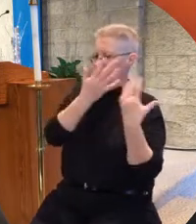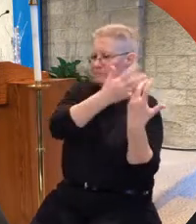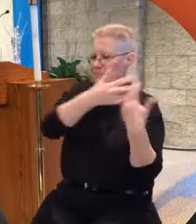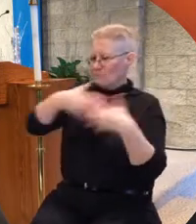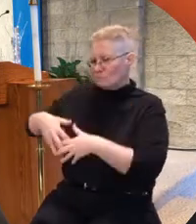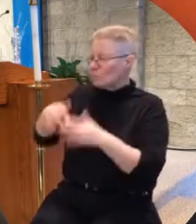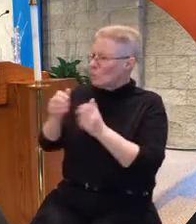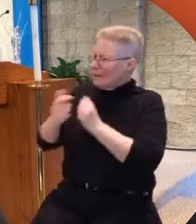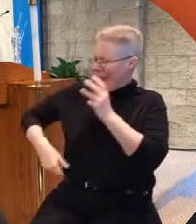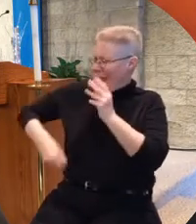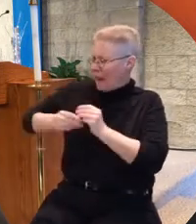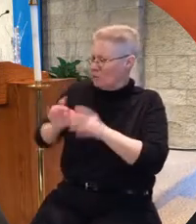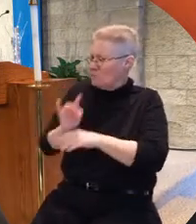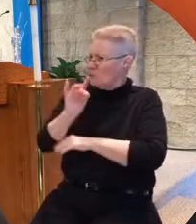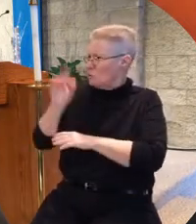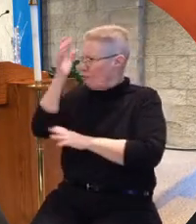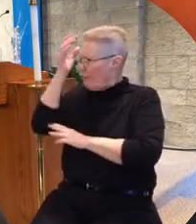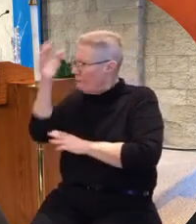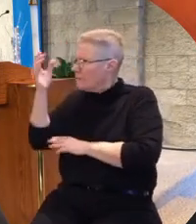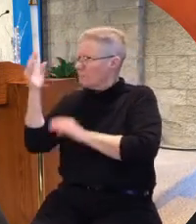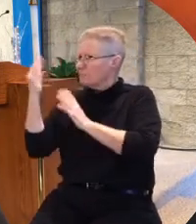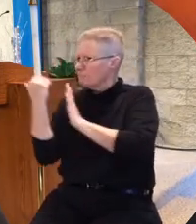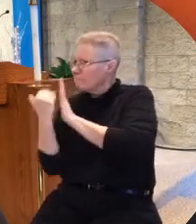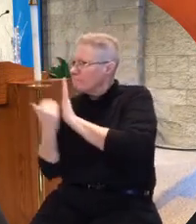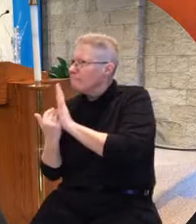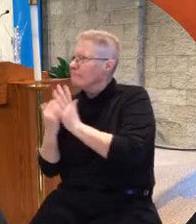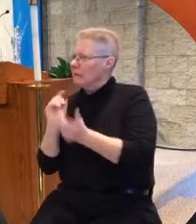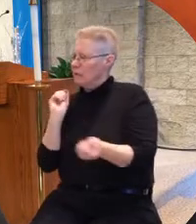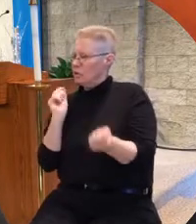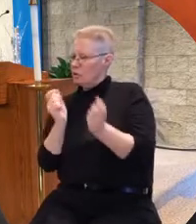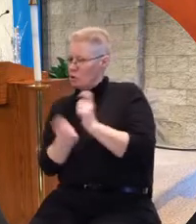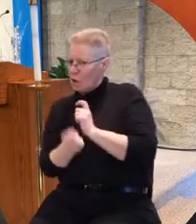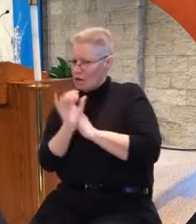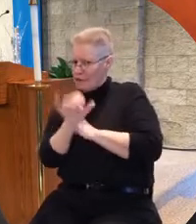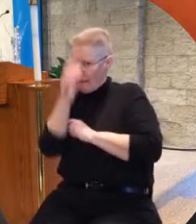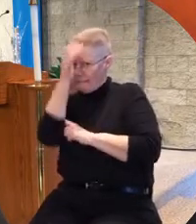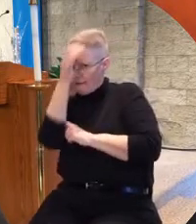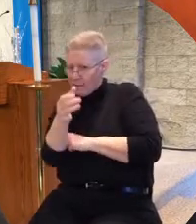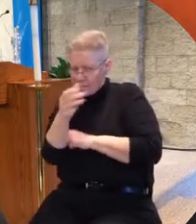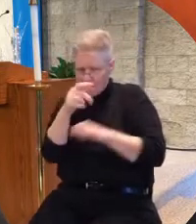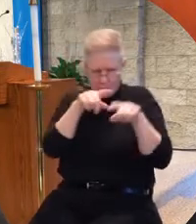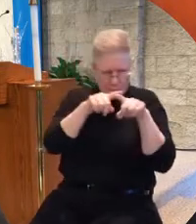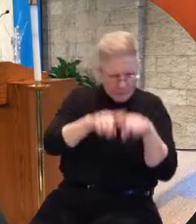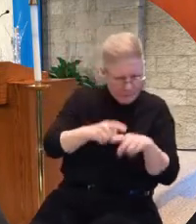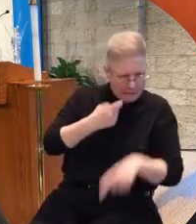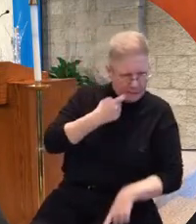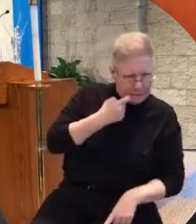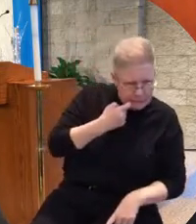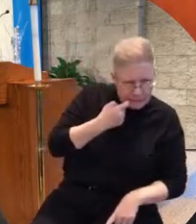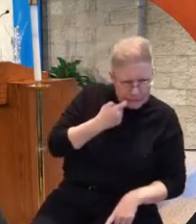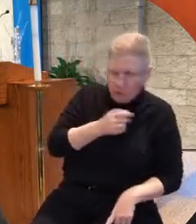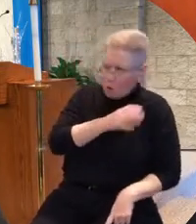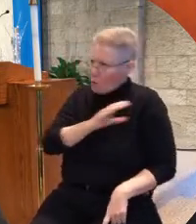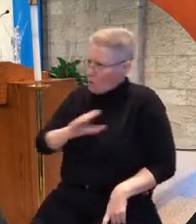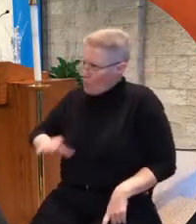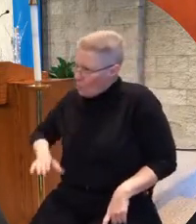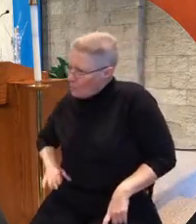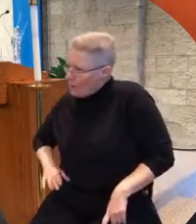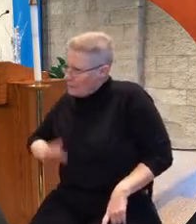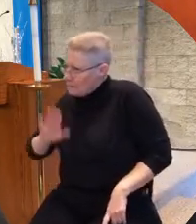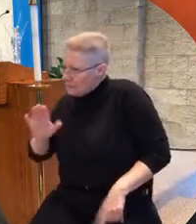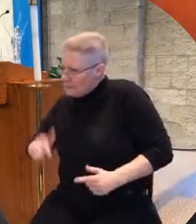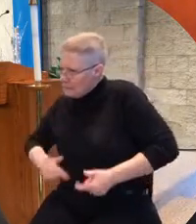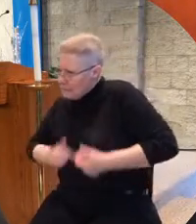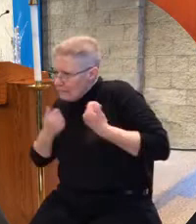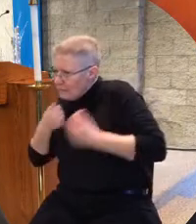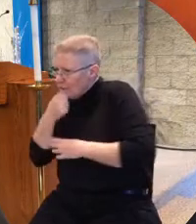teachings that transform the treatment of dependency, addiction, crisis living and suffering through